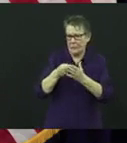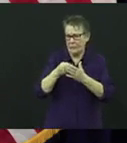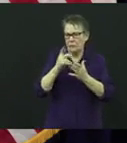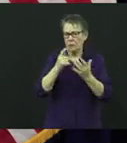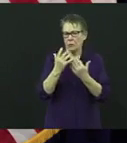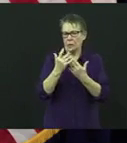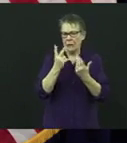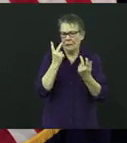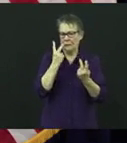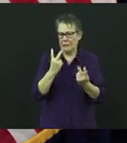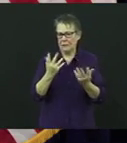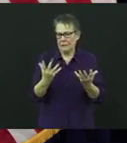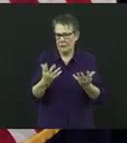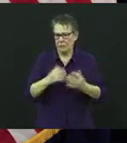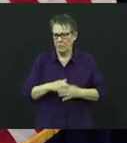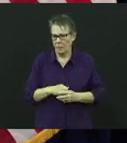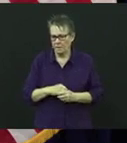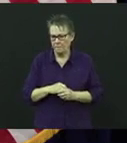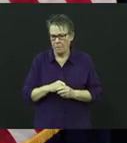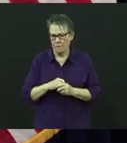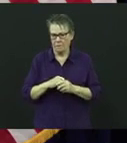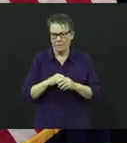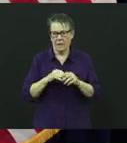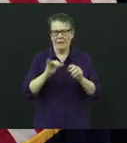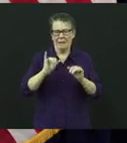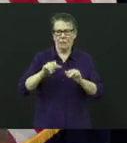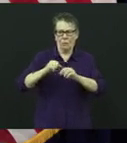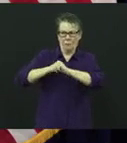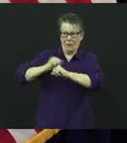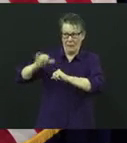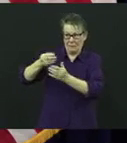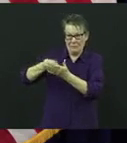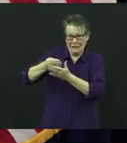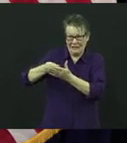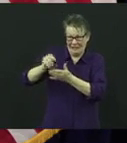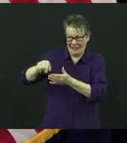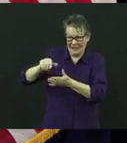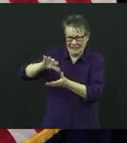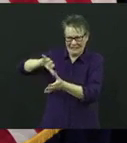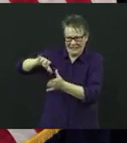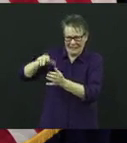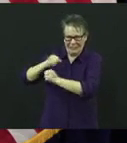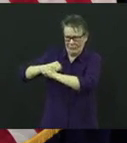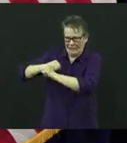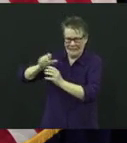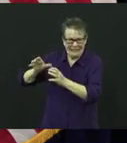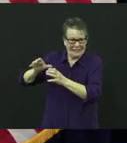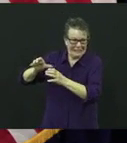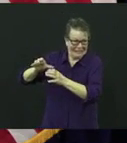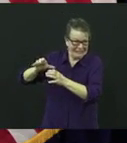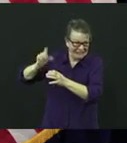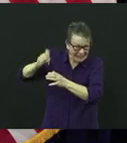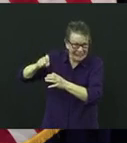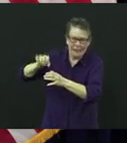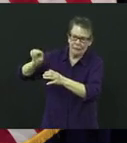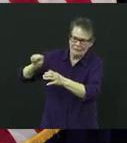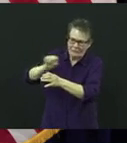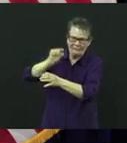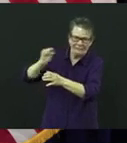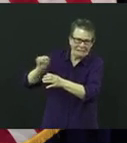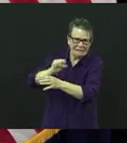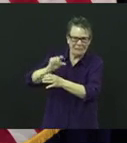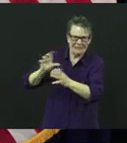other offline meetings and engagements that we have had since we last were together with you, but among others on that